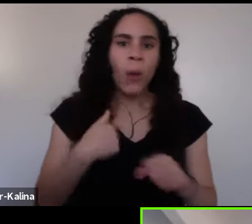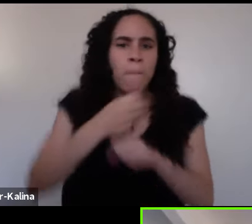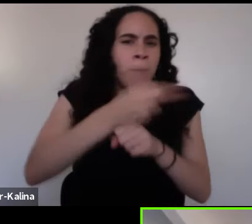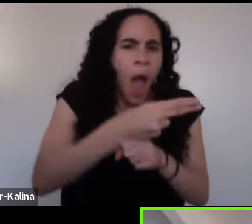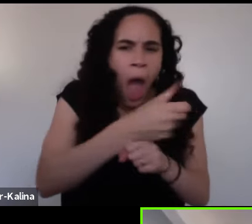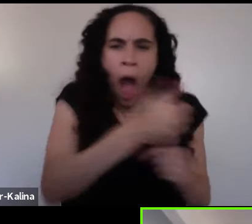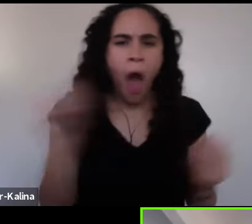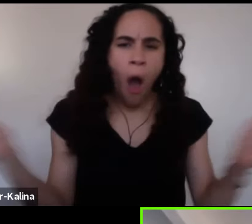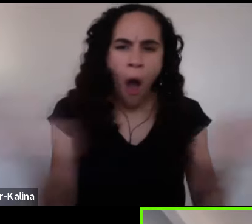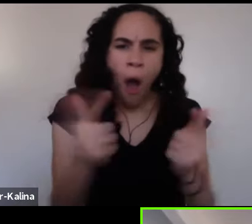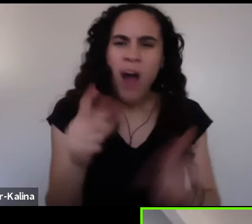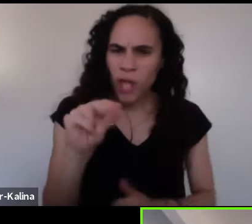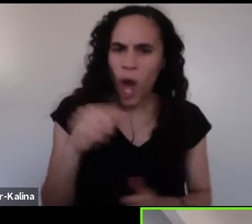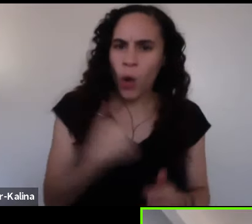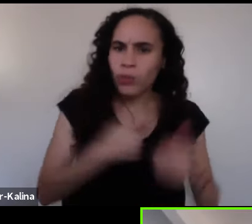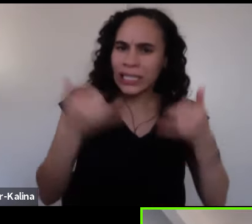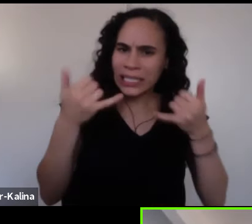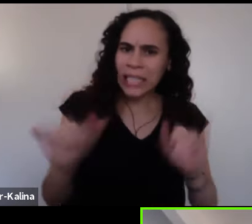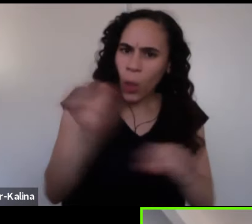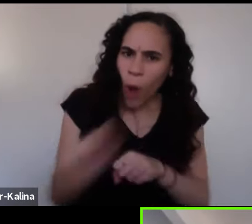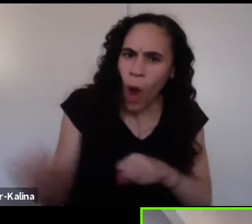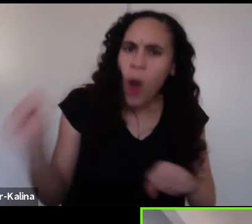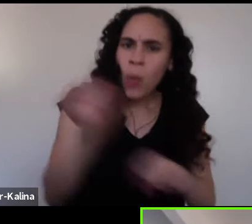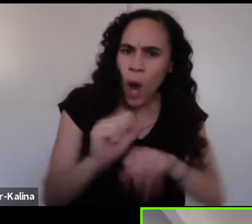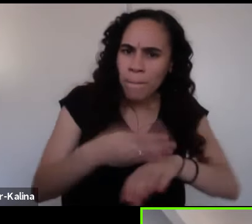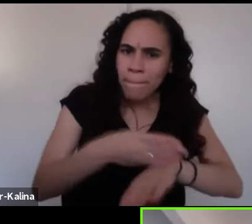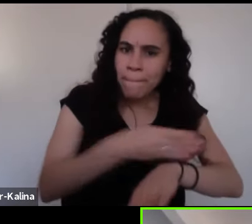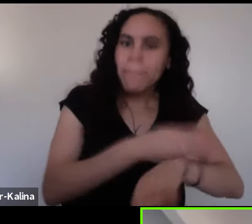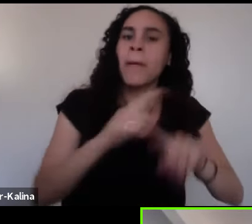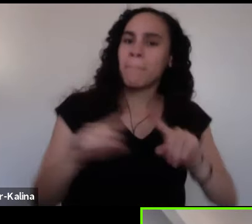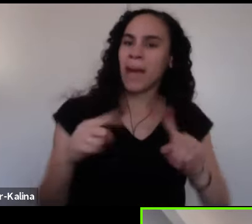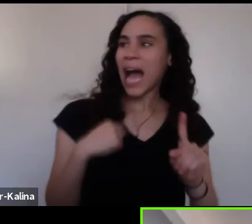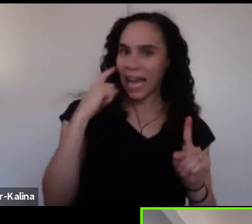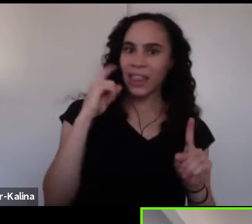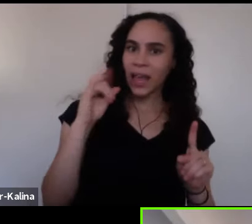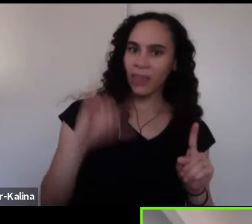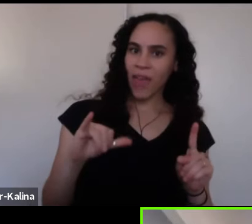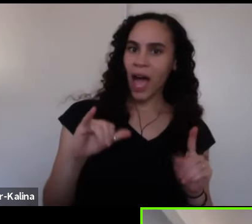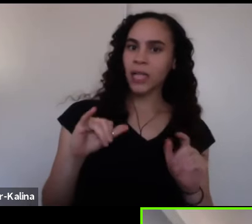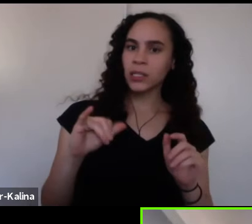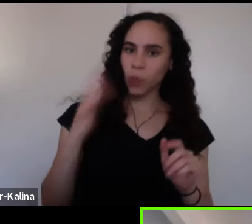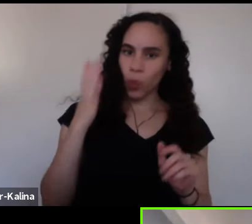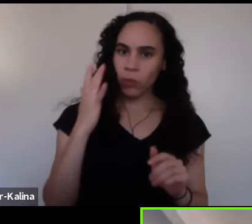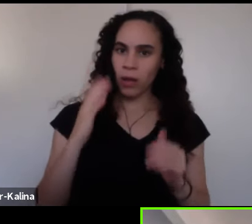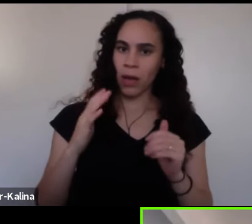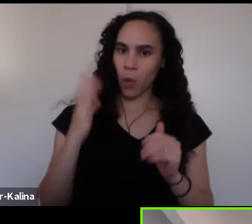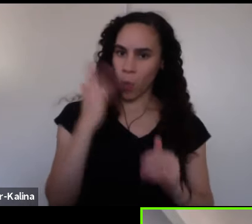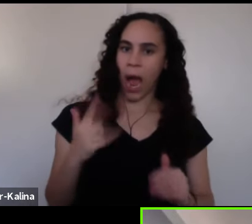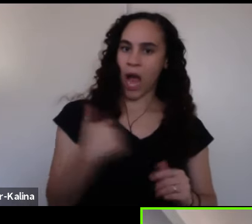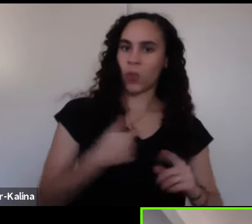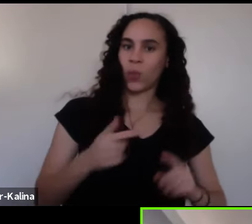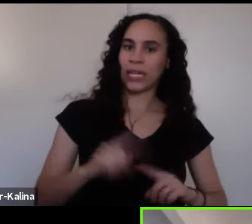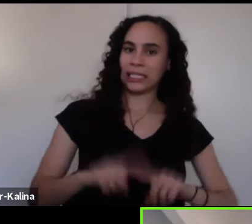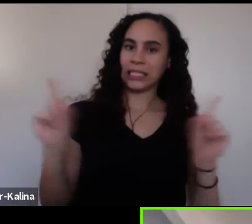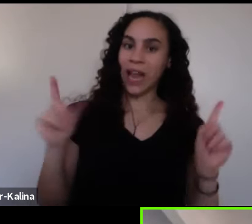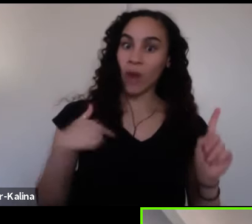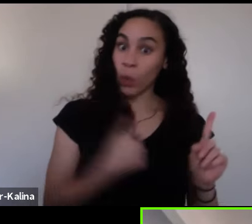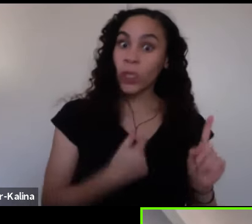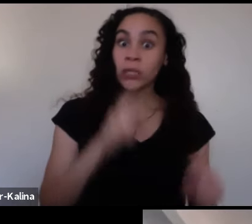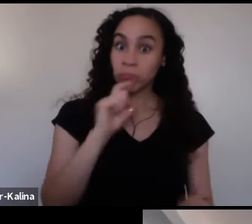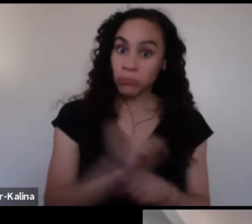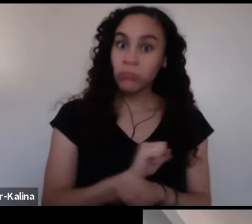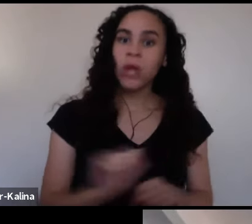still really working at it, but I think that's what makes us different. We work at it. We really, really work at